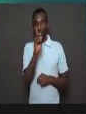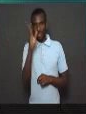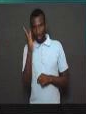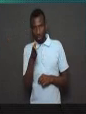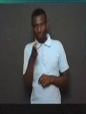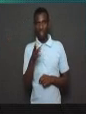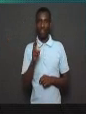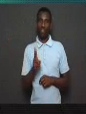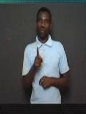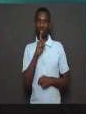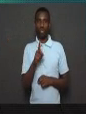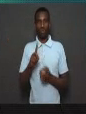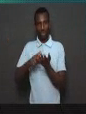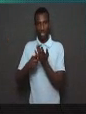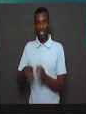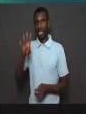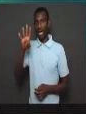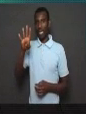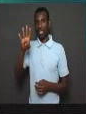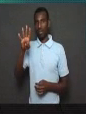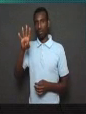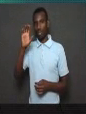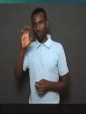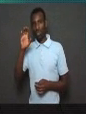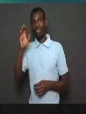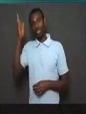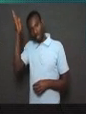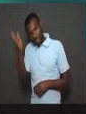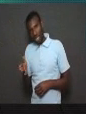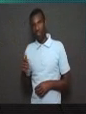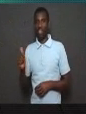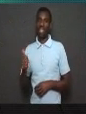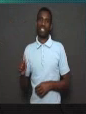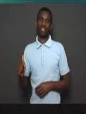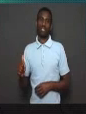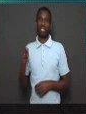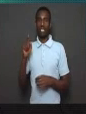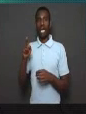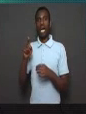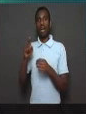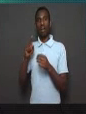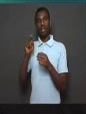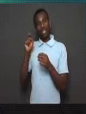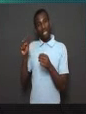is found by dividing the displacement by the speed.